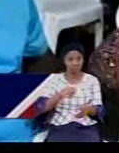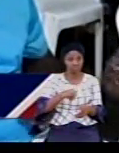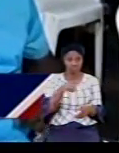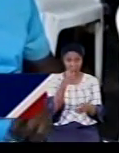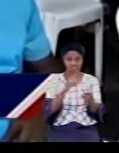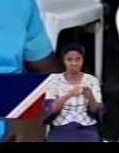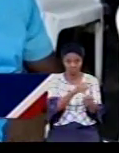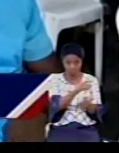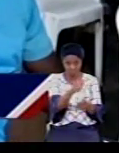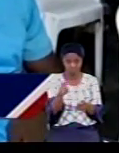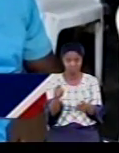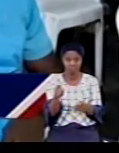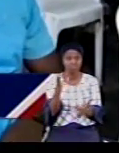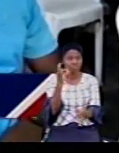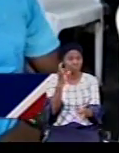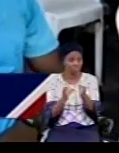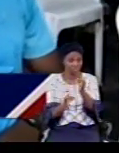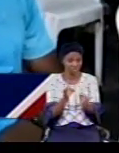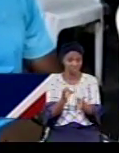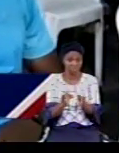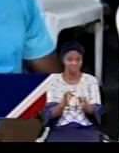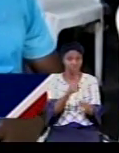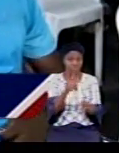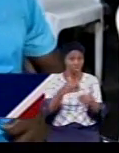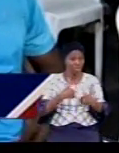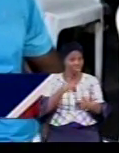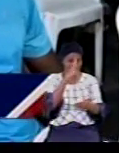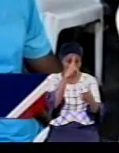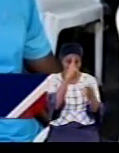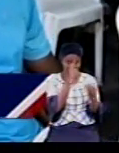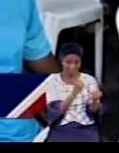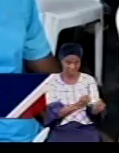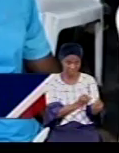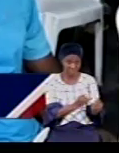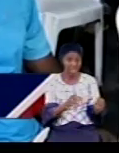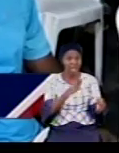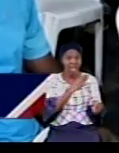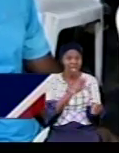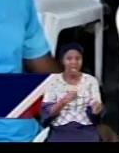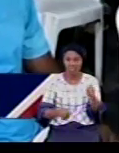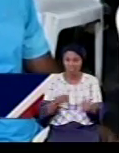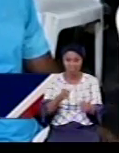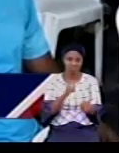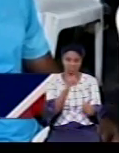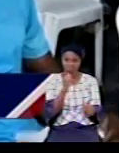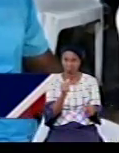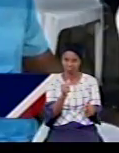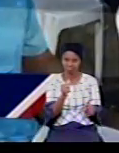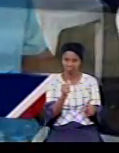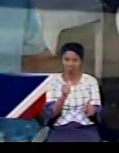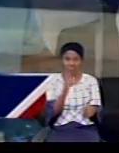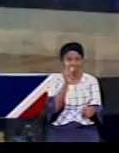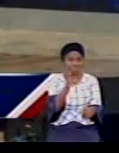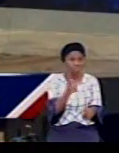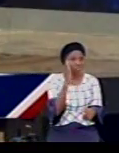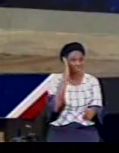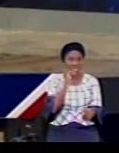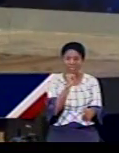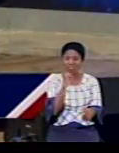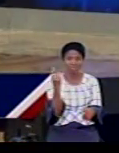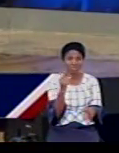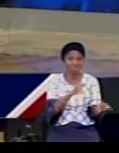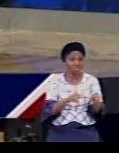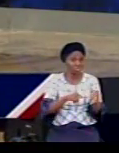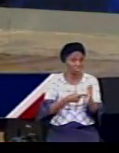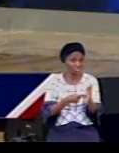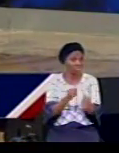I say unto you, if ye have faith and doubt not, ye shall not only